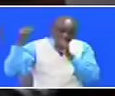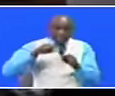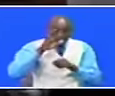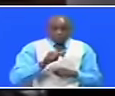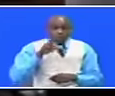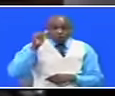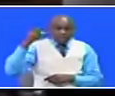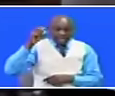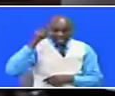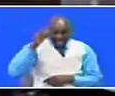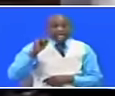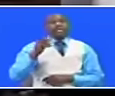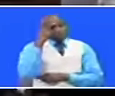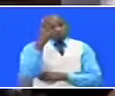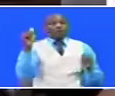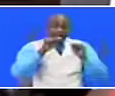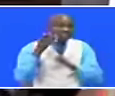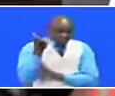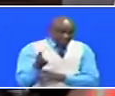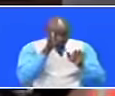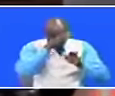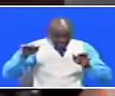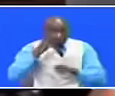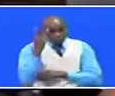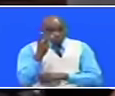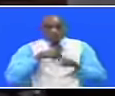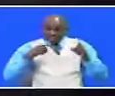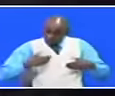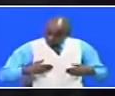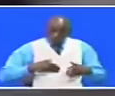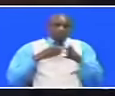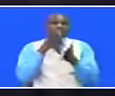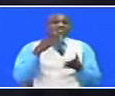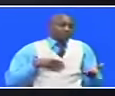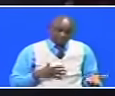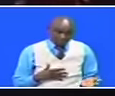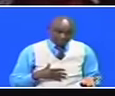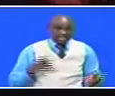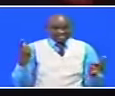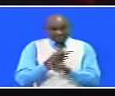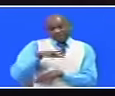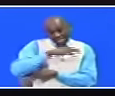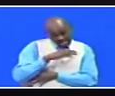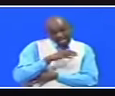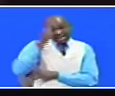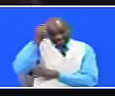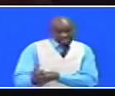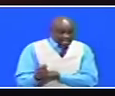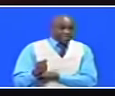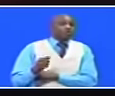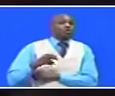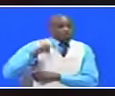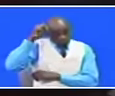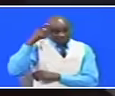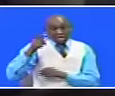kutoka Ugenya pickup mbili. Lakini vijana wakule wamewazuia kupiga kura. Now elsewhere, Kajiado North ODM nomination exercise